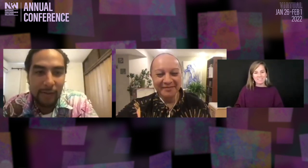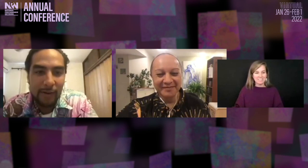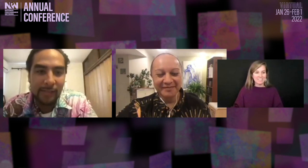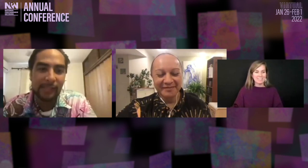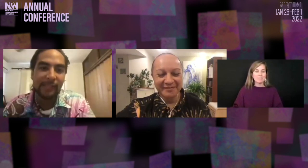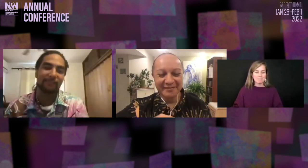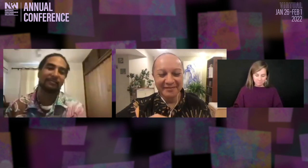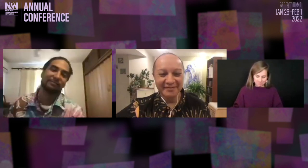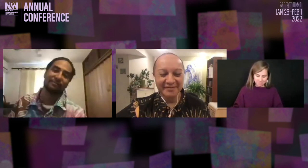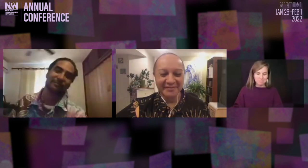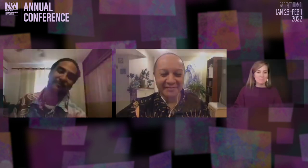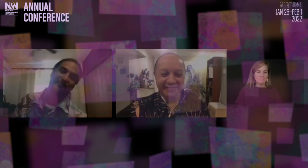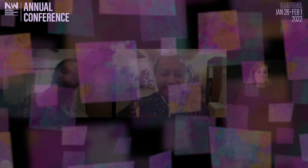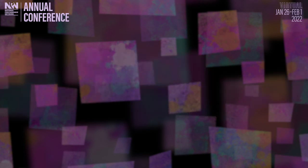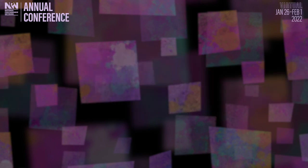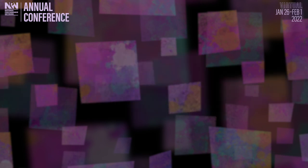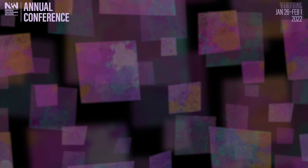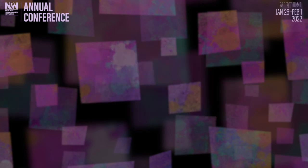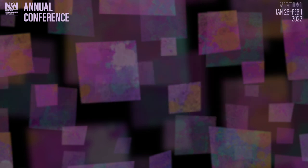Migai ma'asi.